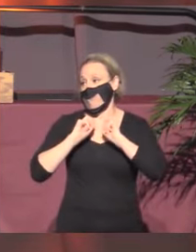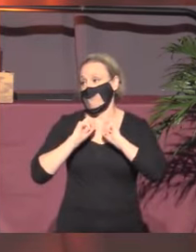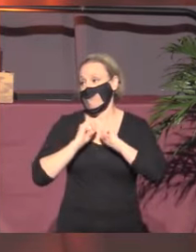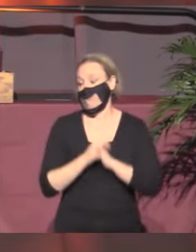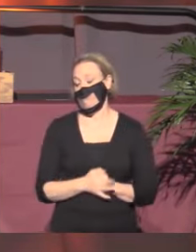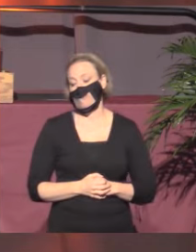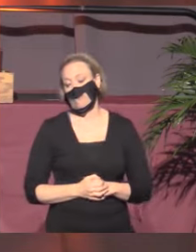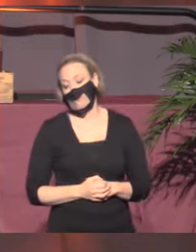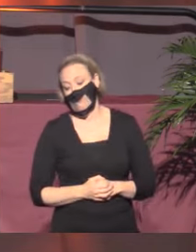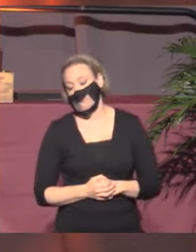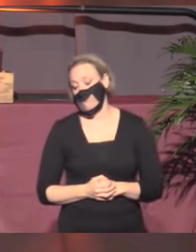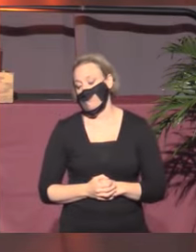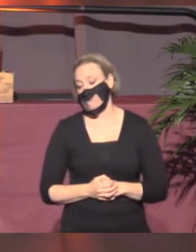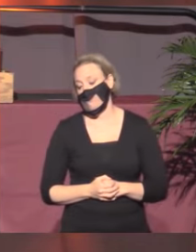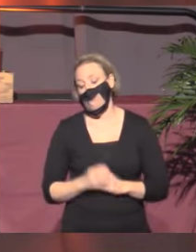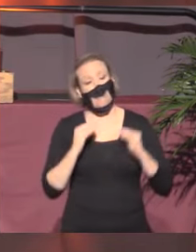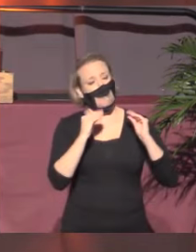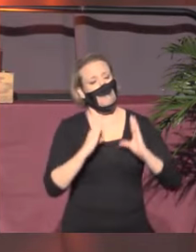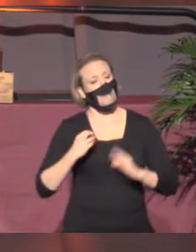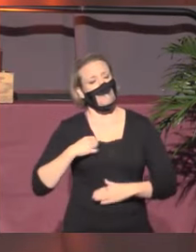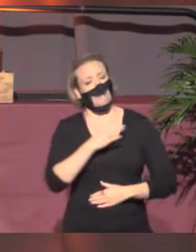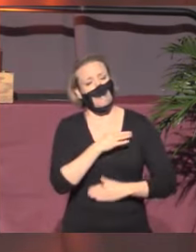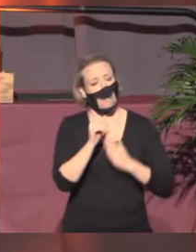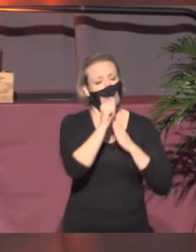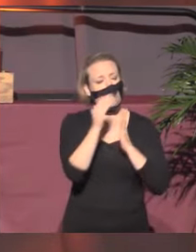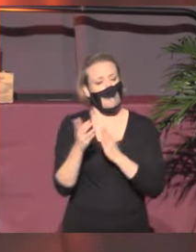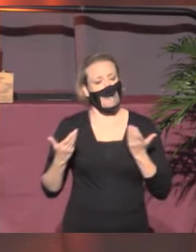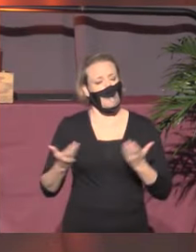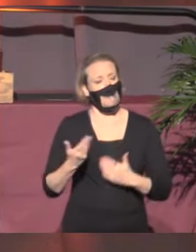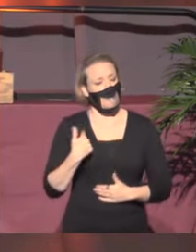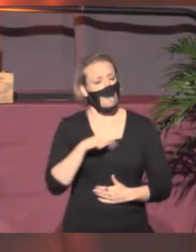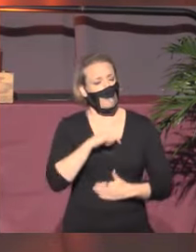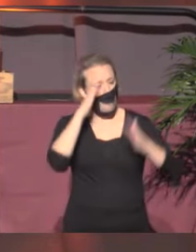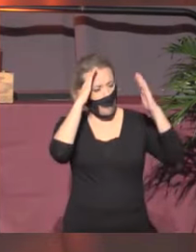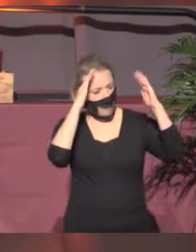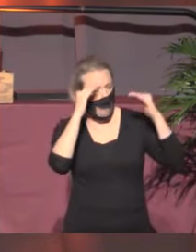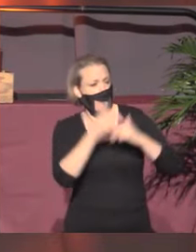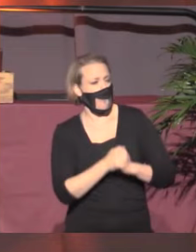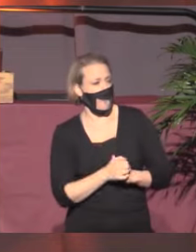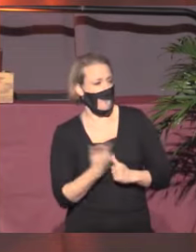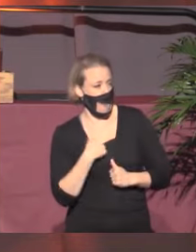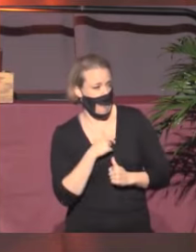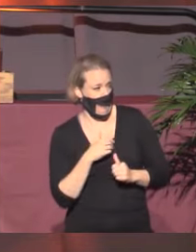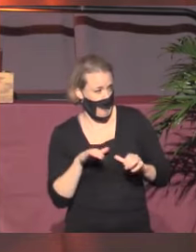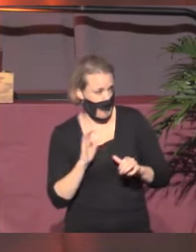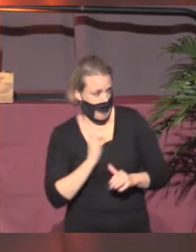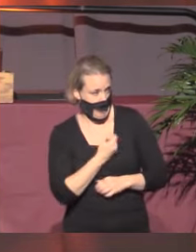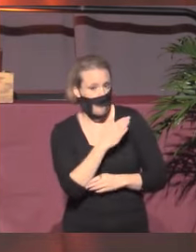We hope we've done our job well. We hope we taught you more than just to be